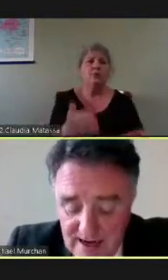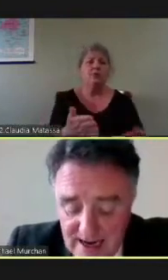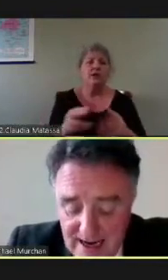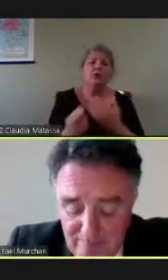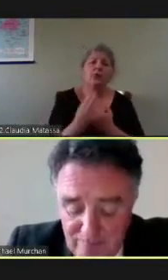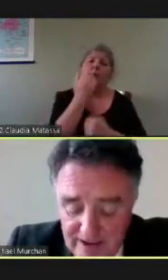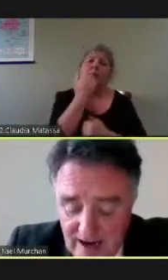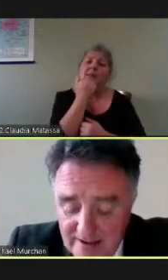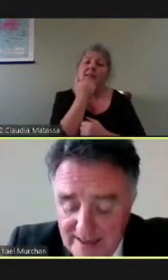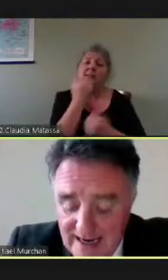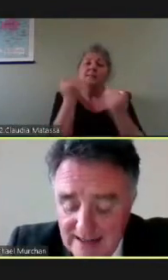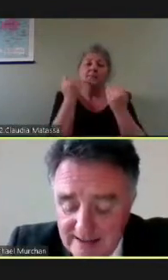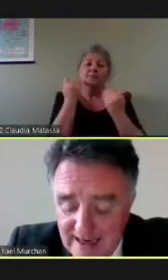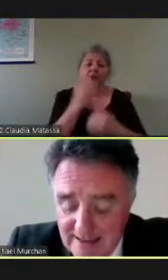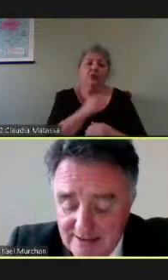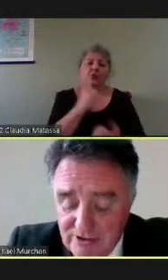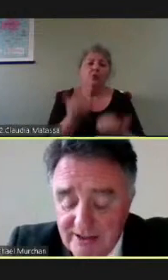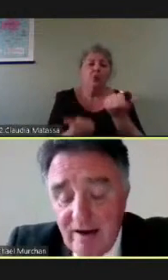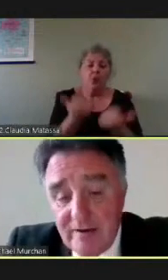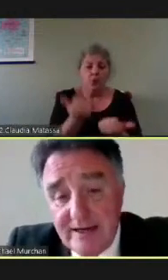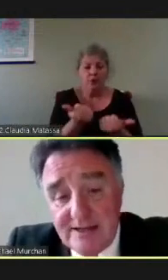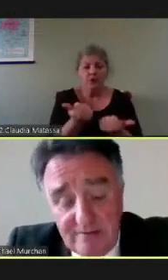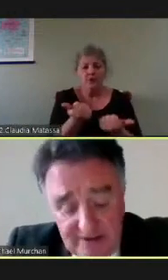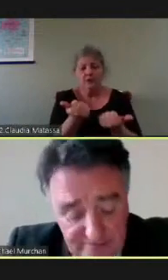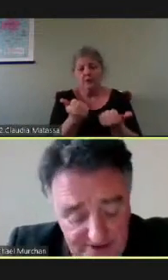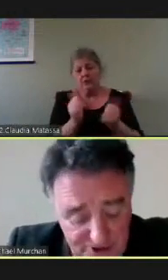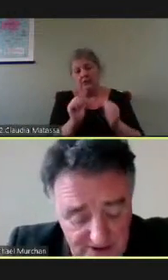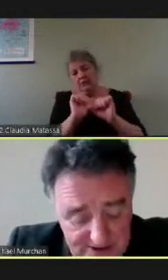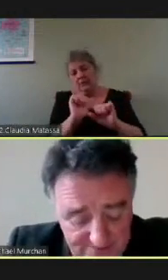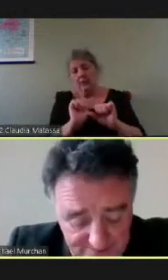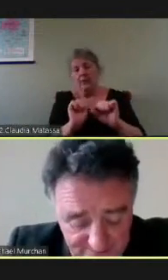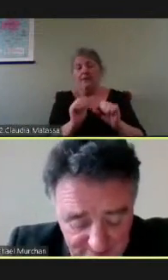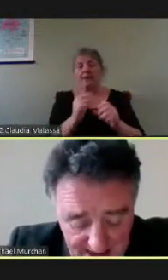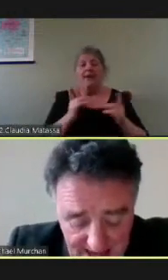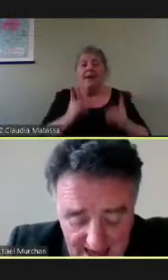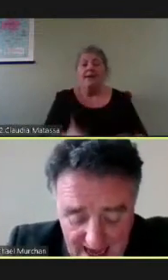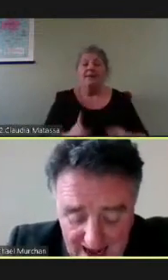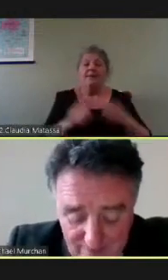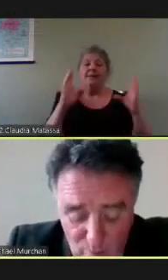to courts regarding the health and care needs of individuals.